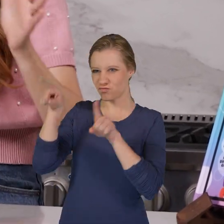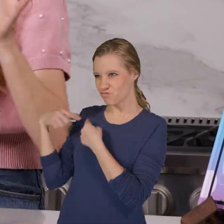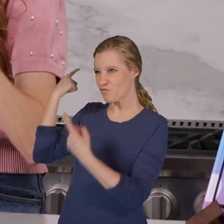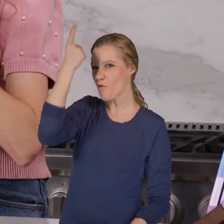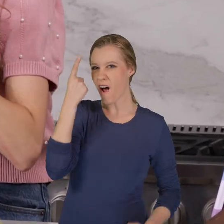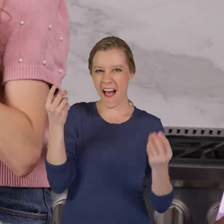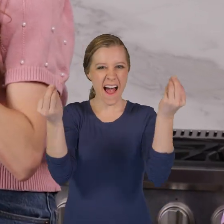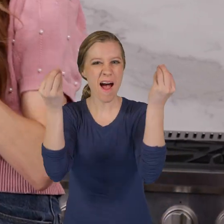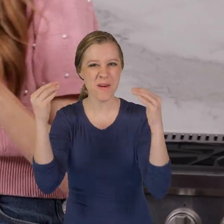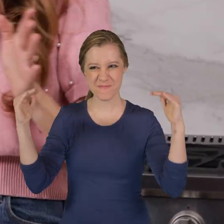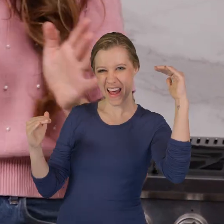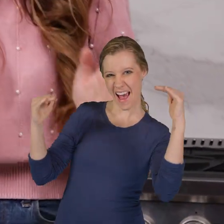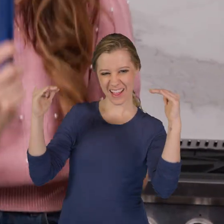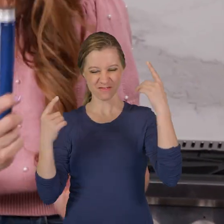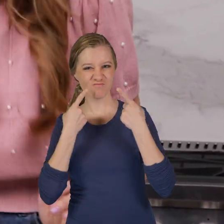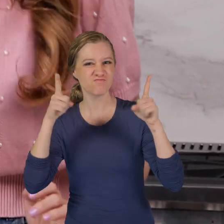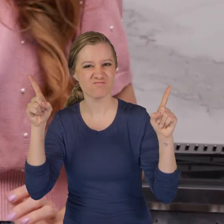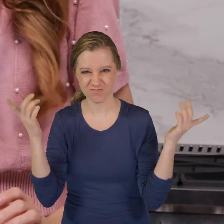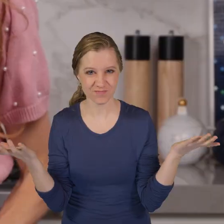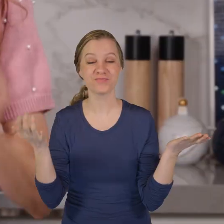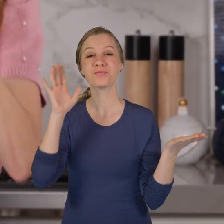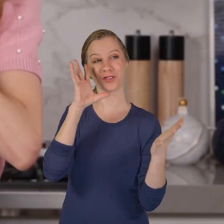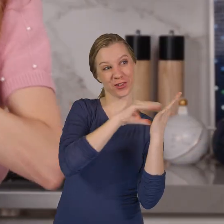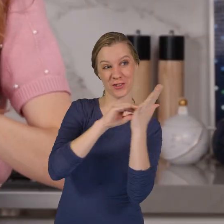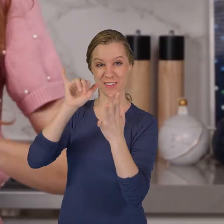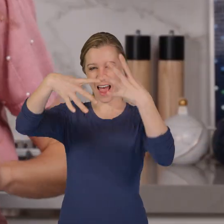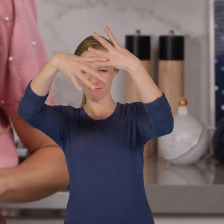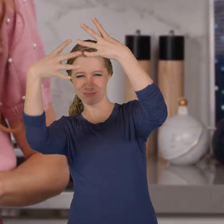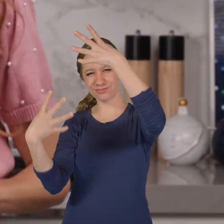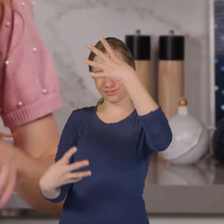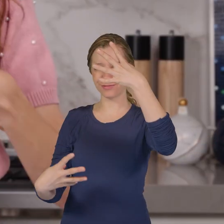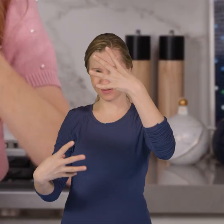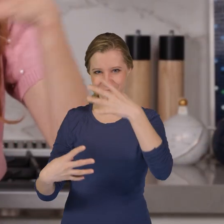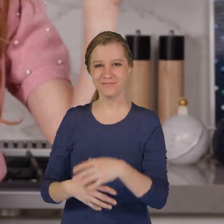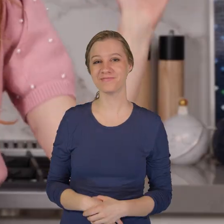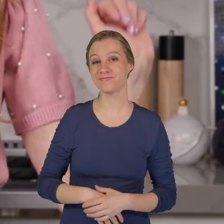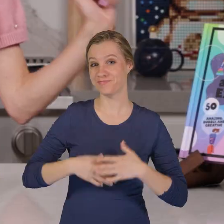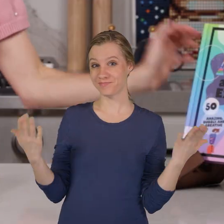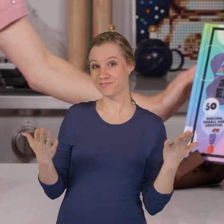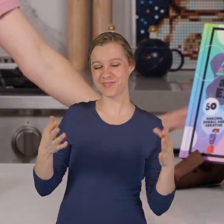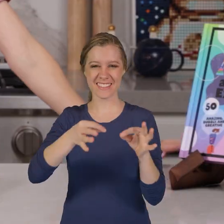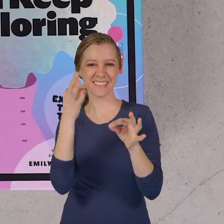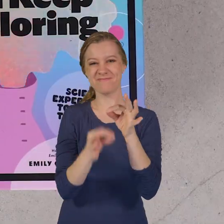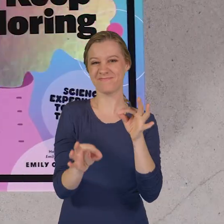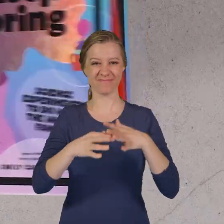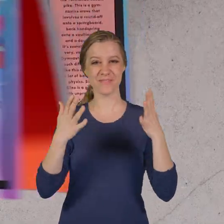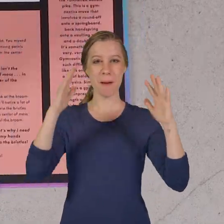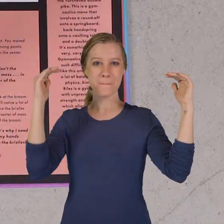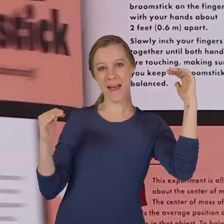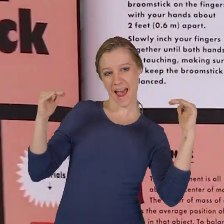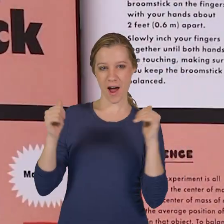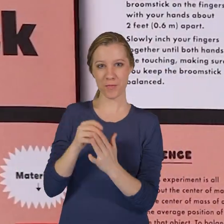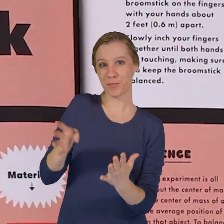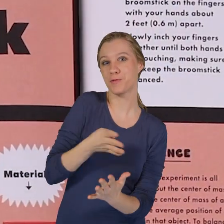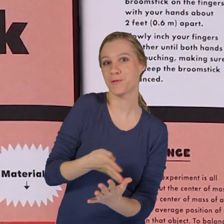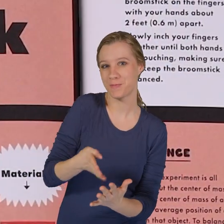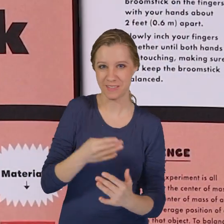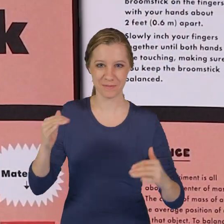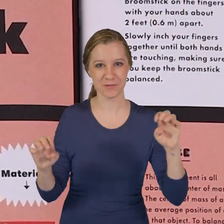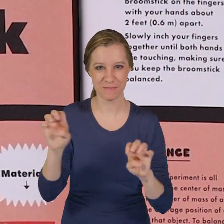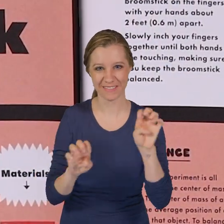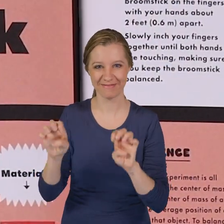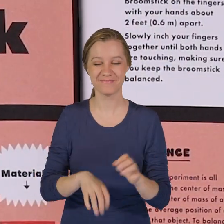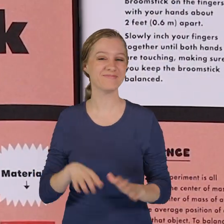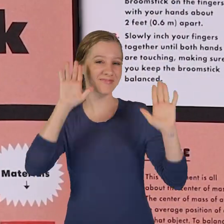Have you ever wondered, how does balancing work? Today, we are going to learn about all of that and more with my simple balancing act with